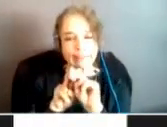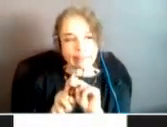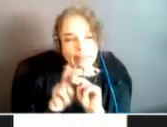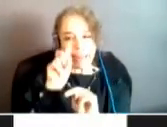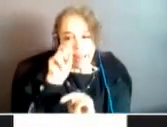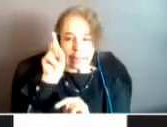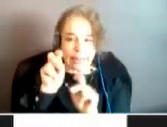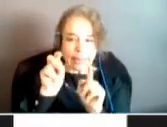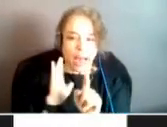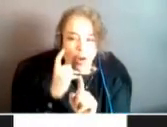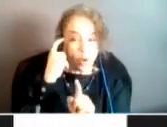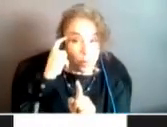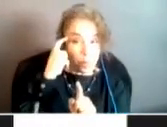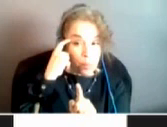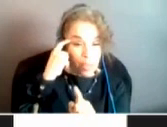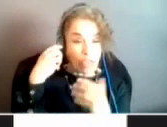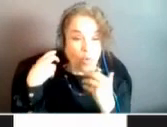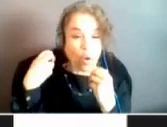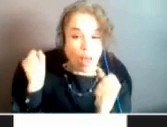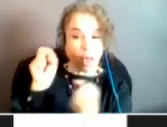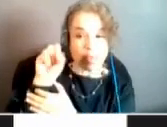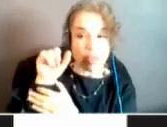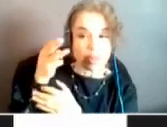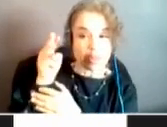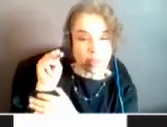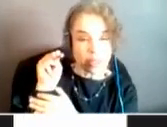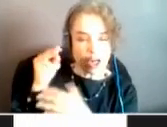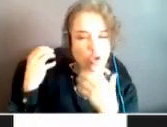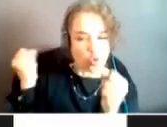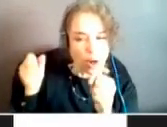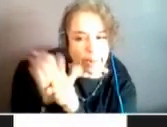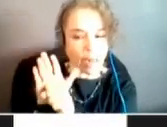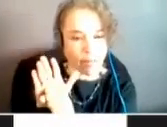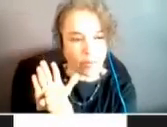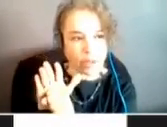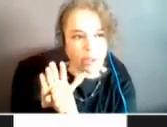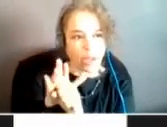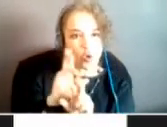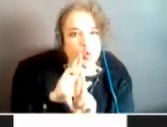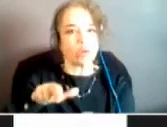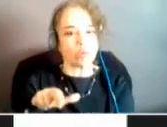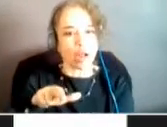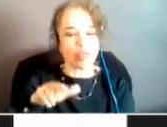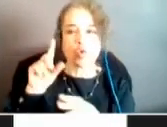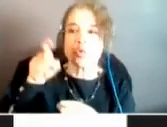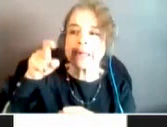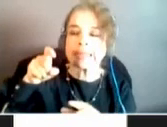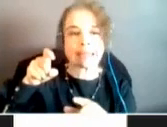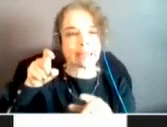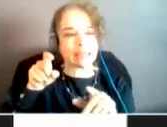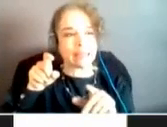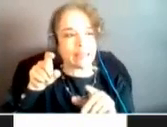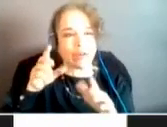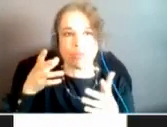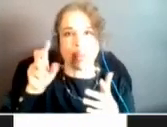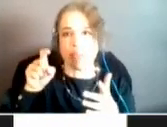you know, is our mental health system, you know, strong enough to respond to the needs of,